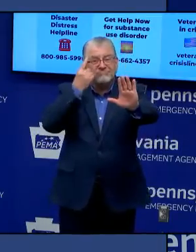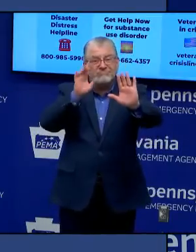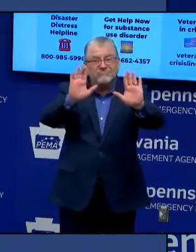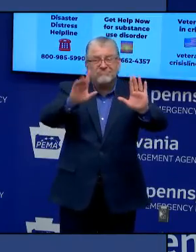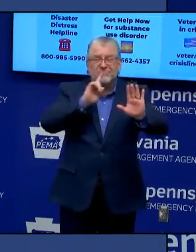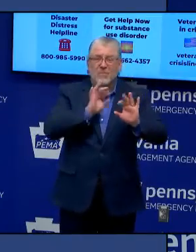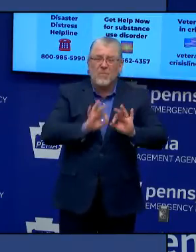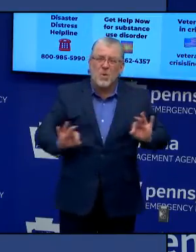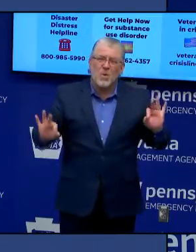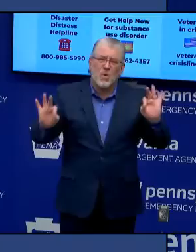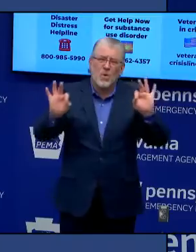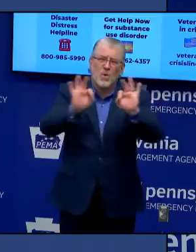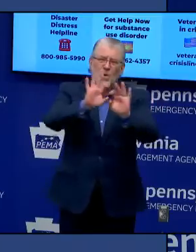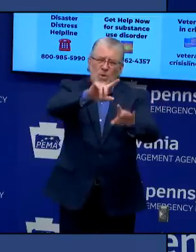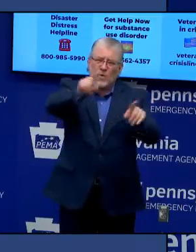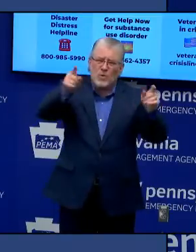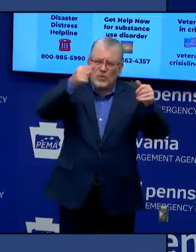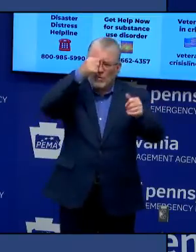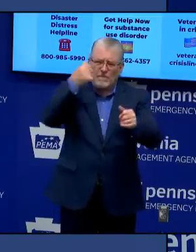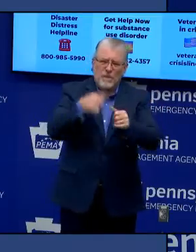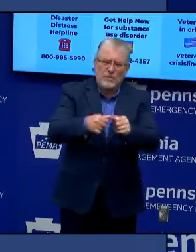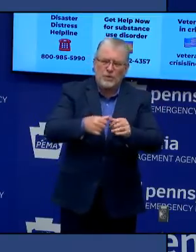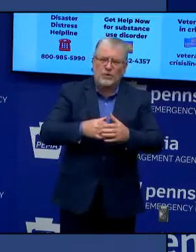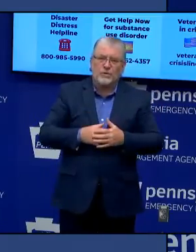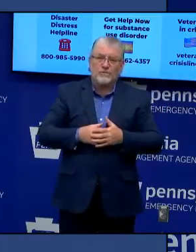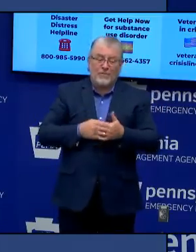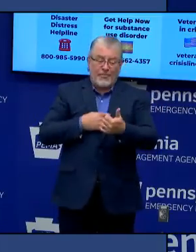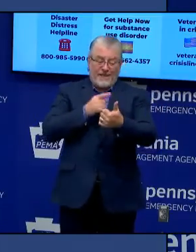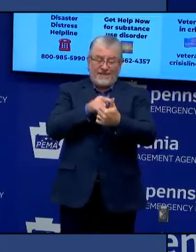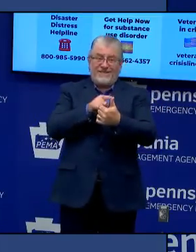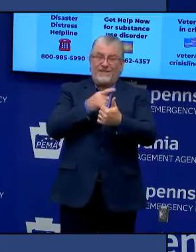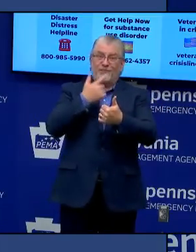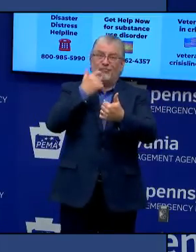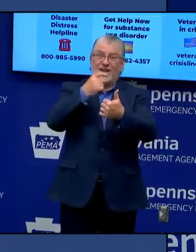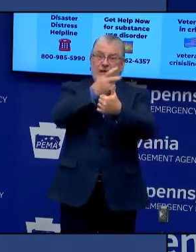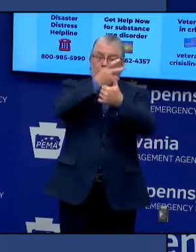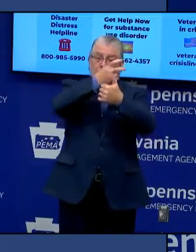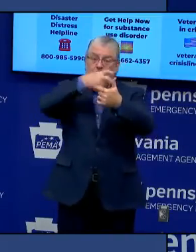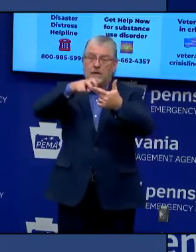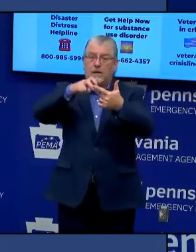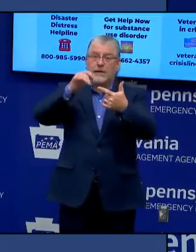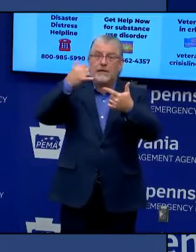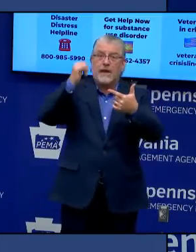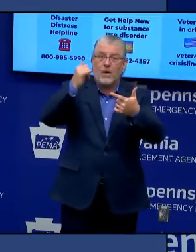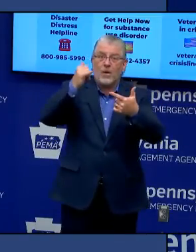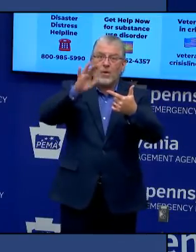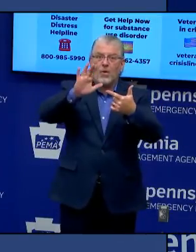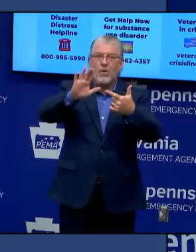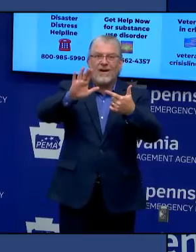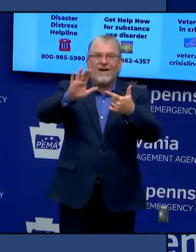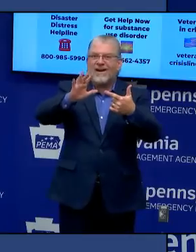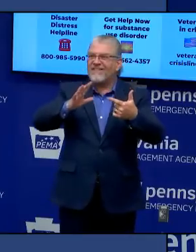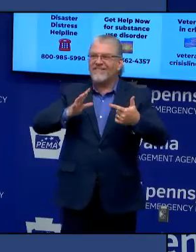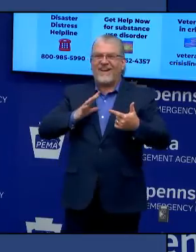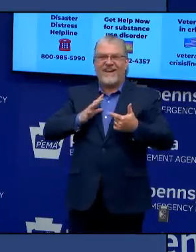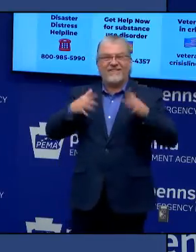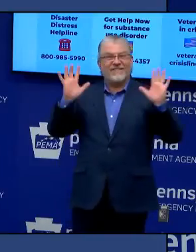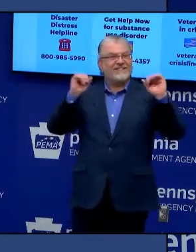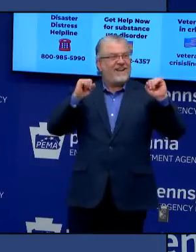distancing and wearing a mask are still going to be important when we move from red to